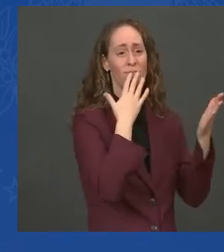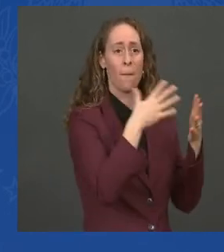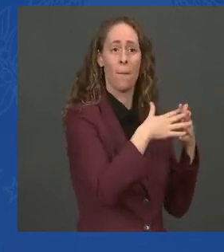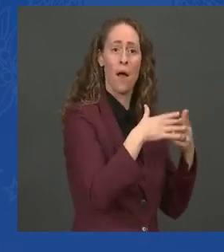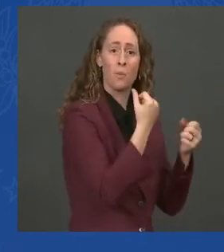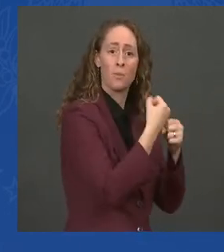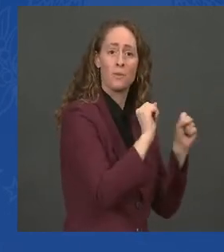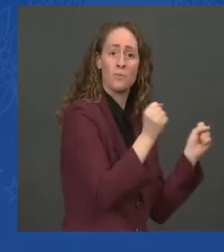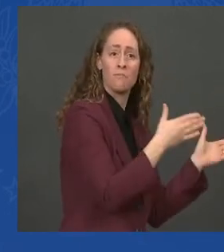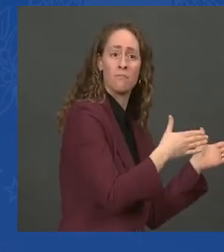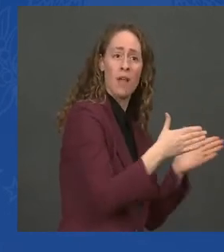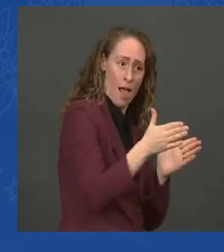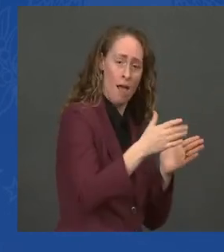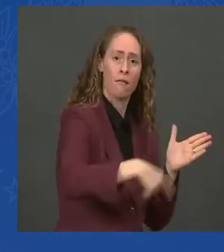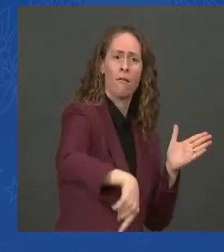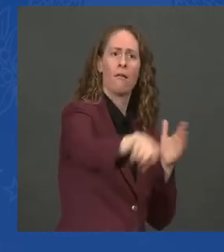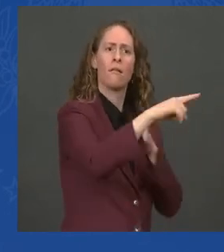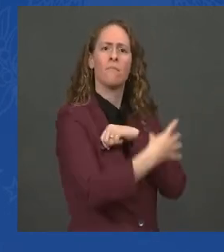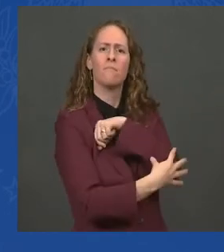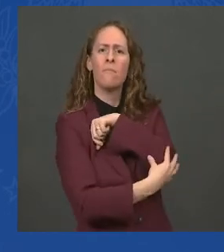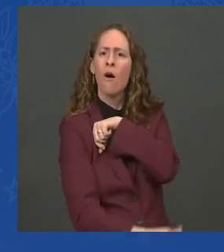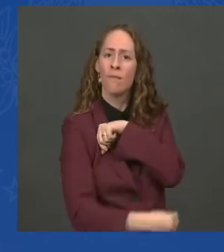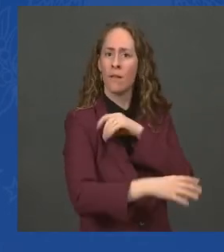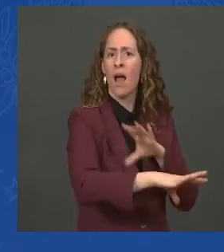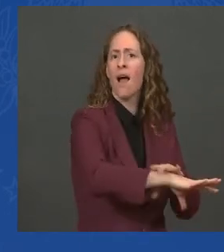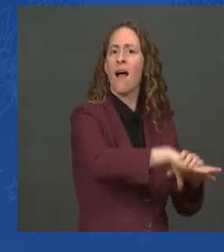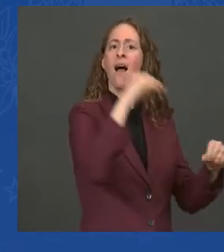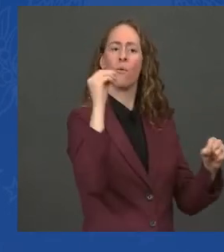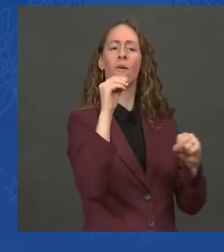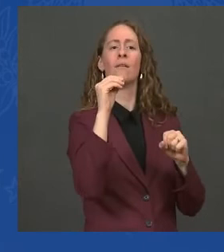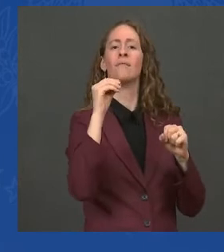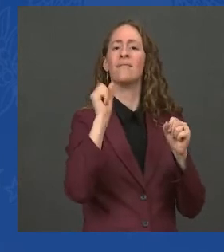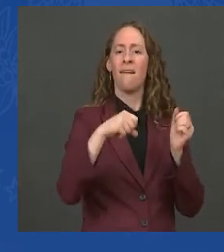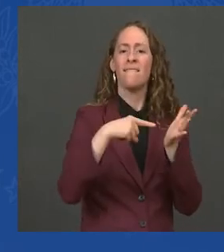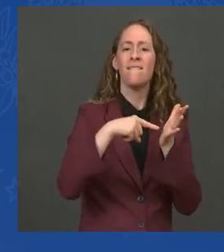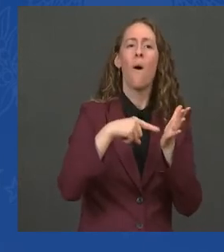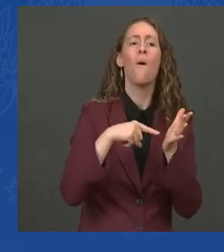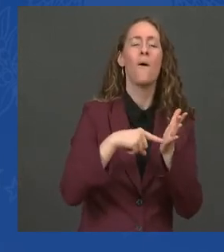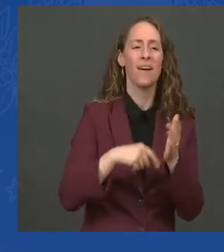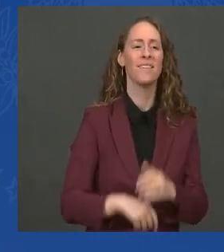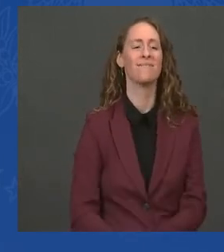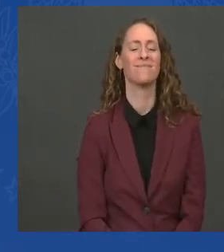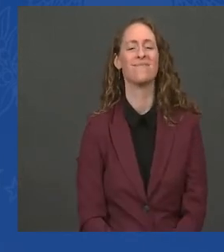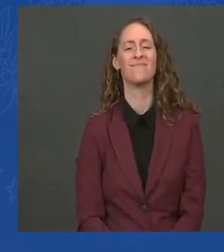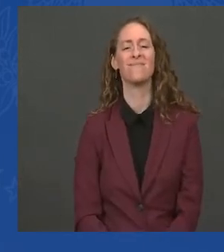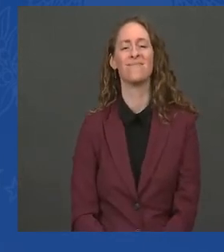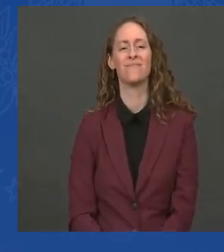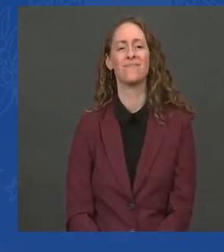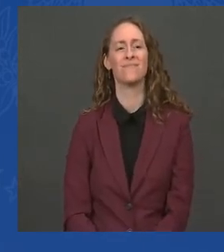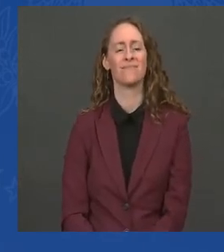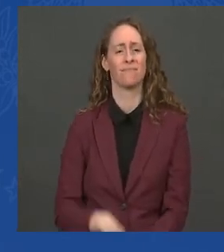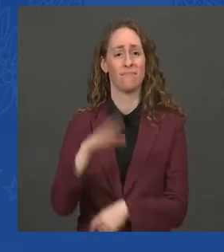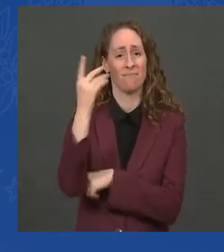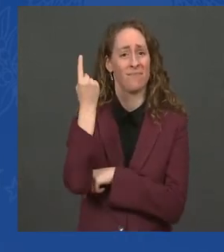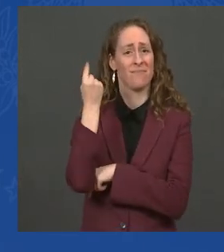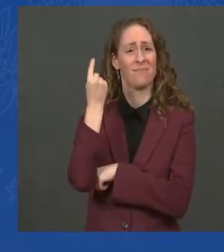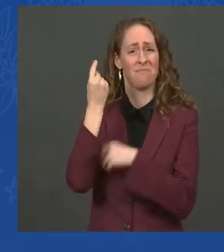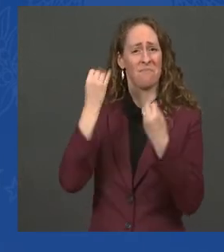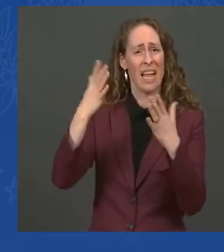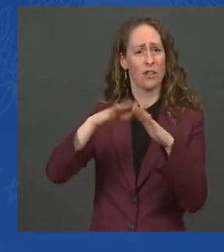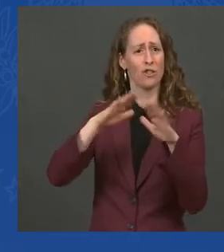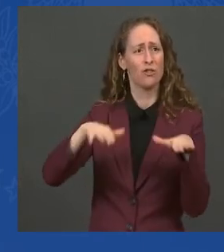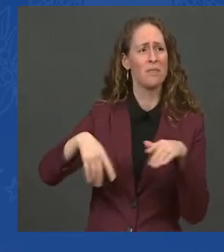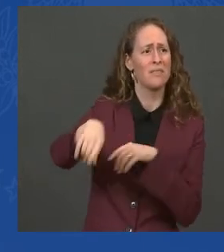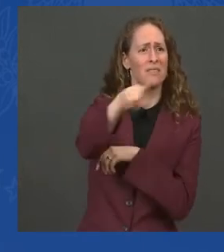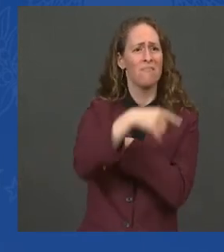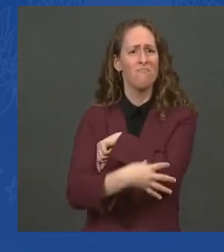who spent last Christmas in poverty will not bear that burden this holiday season. Today's news means that unemployment rate has now